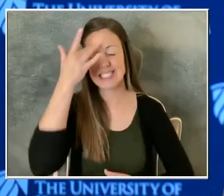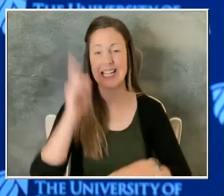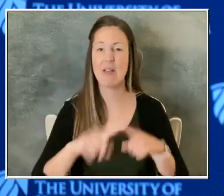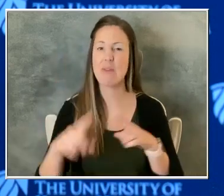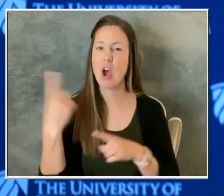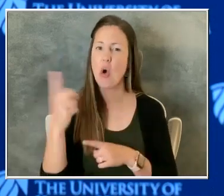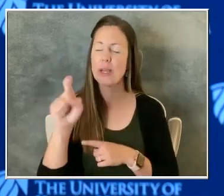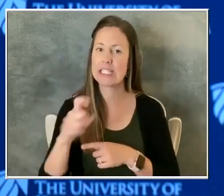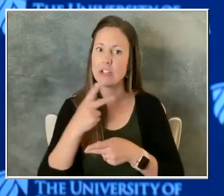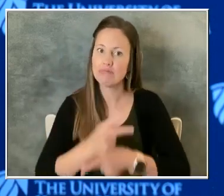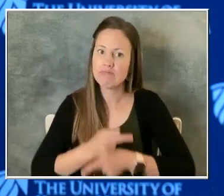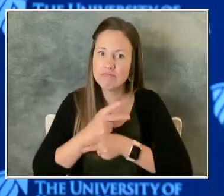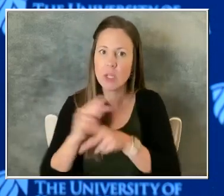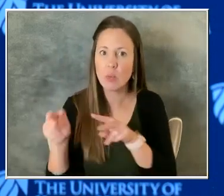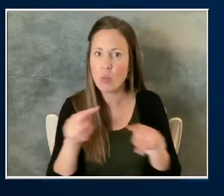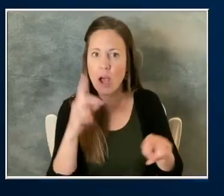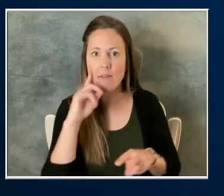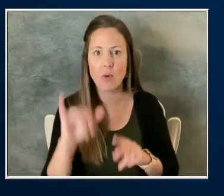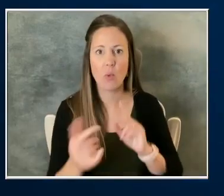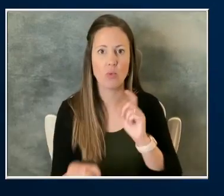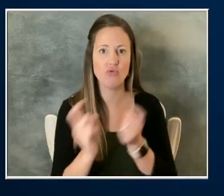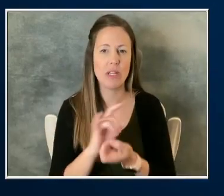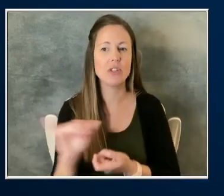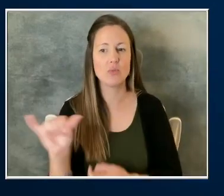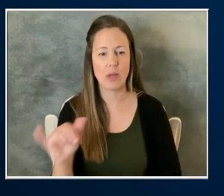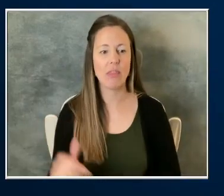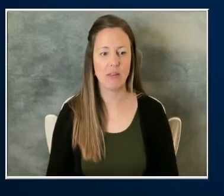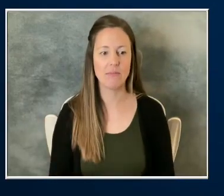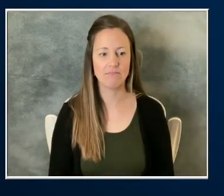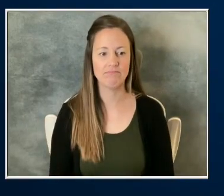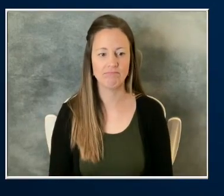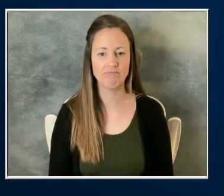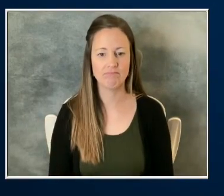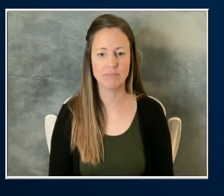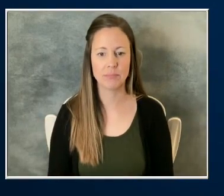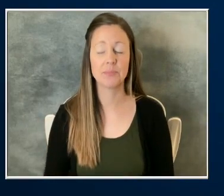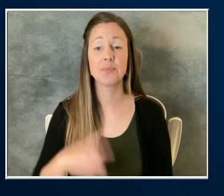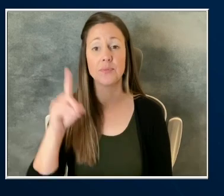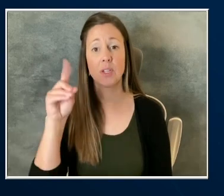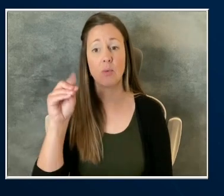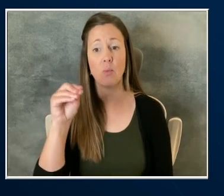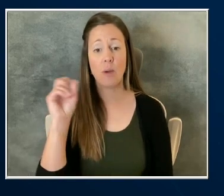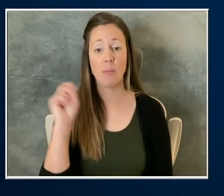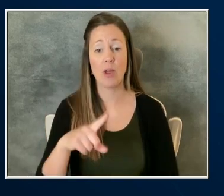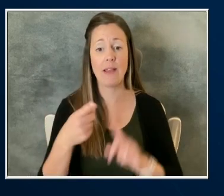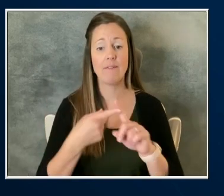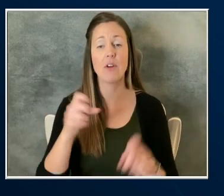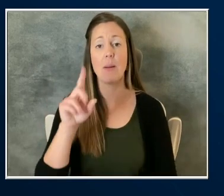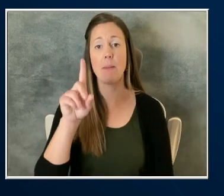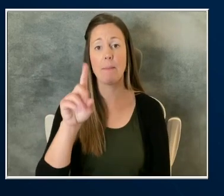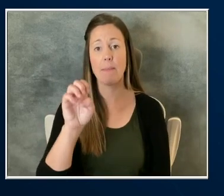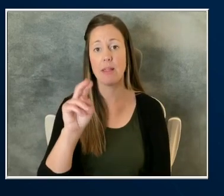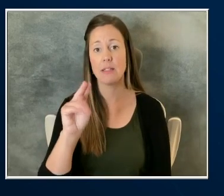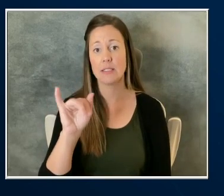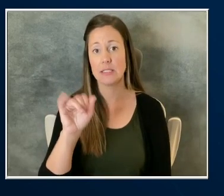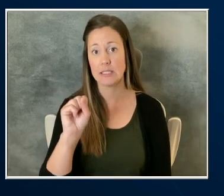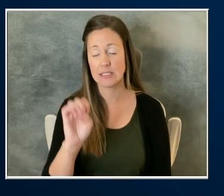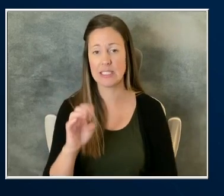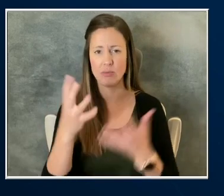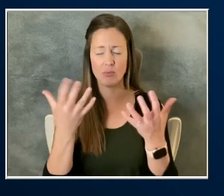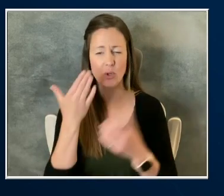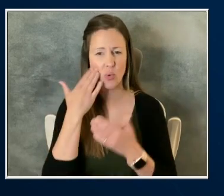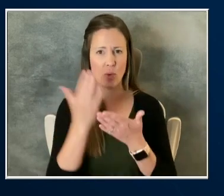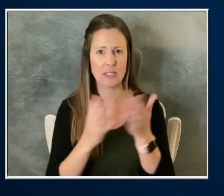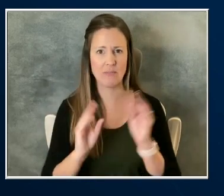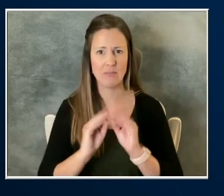for those changes as well. One more question from Denise. Denise wants to know some clarification on the